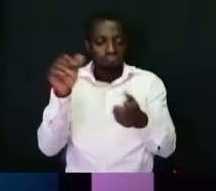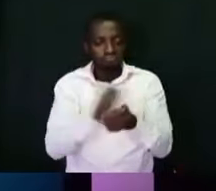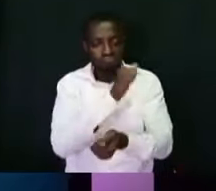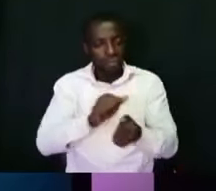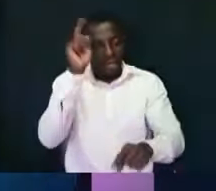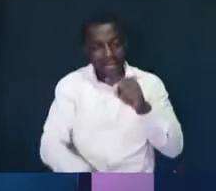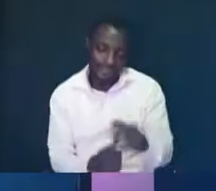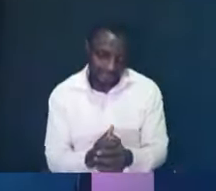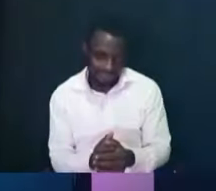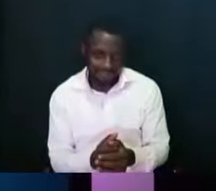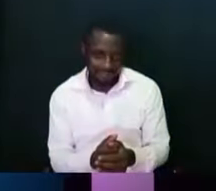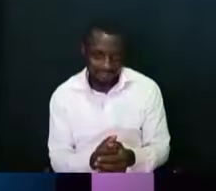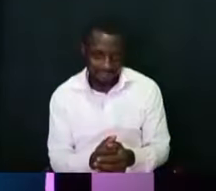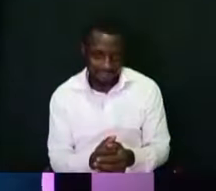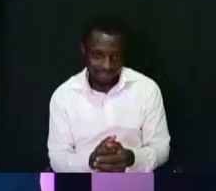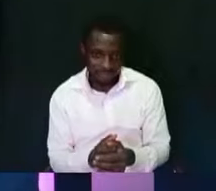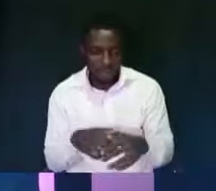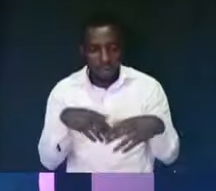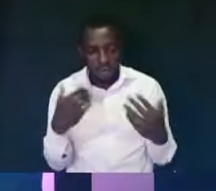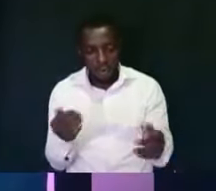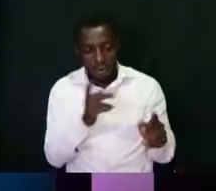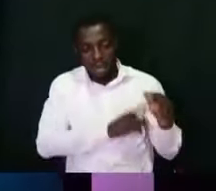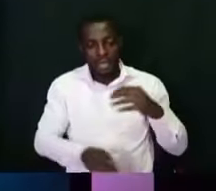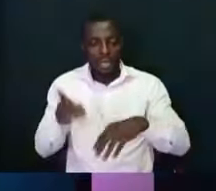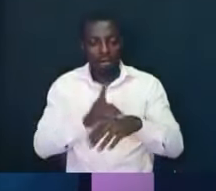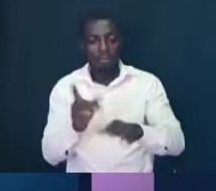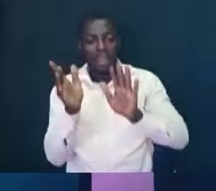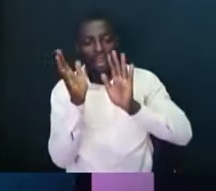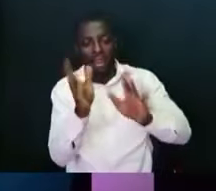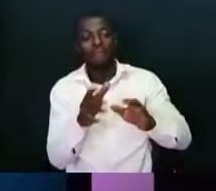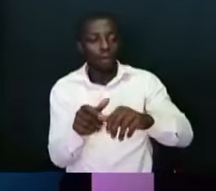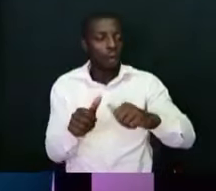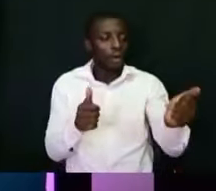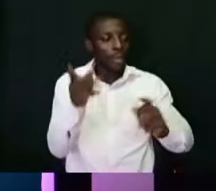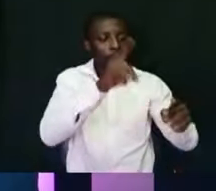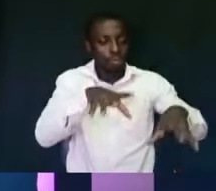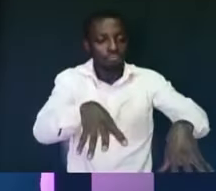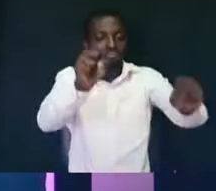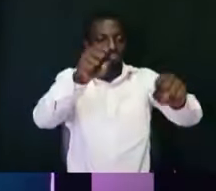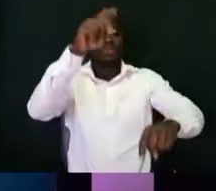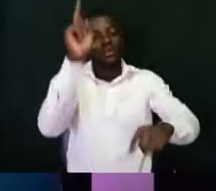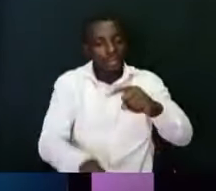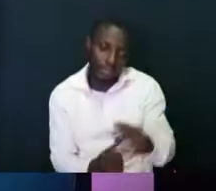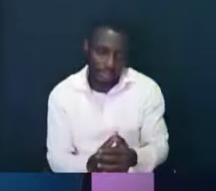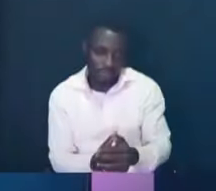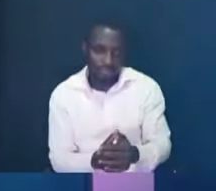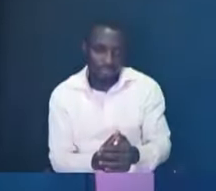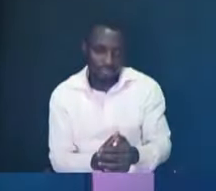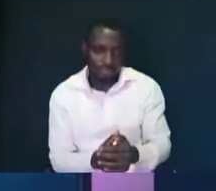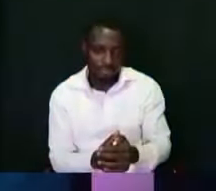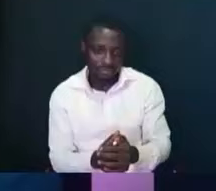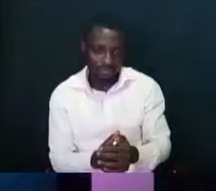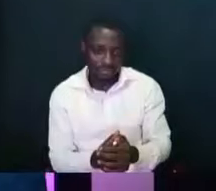destroyed. Nor will it be left to another people. It will crush